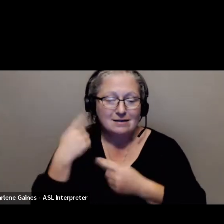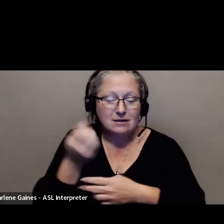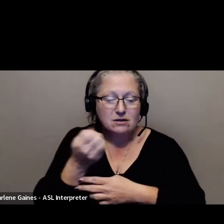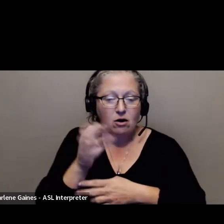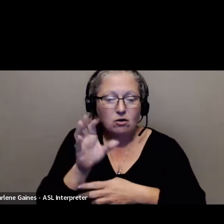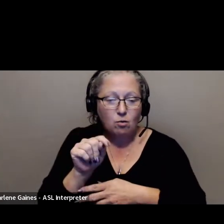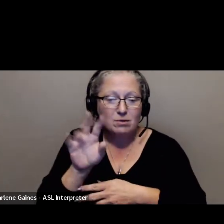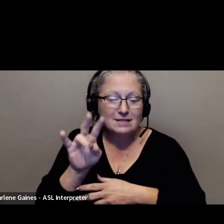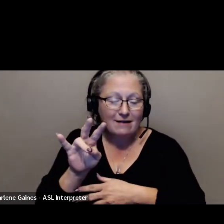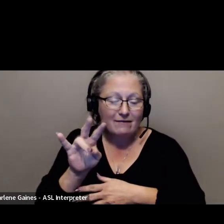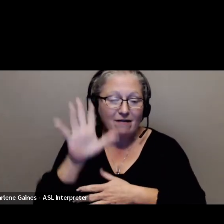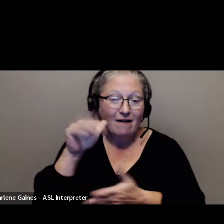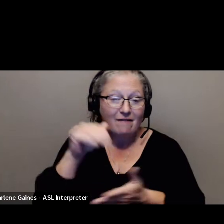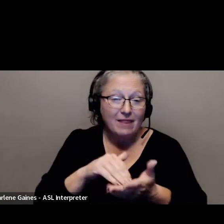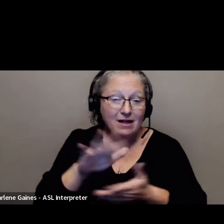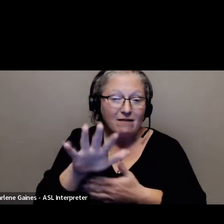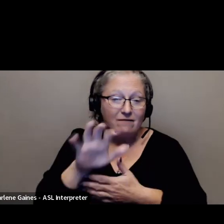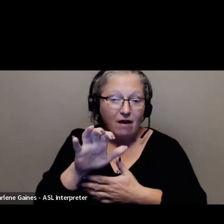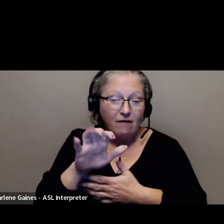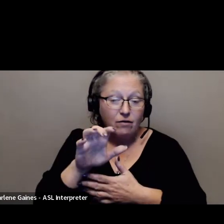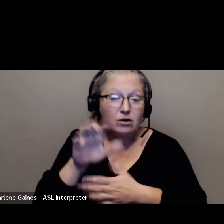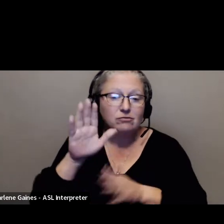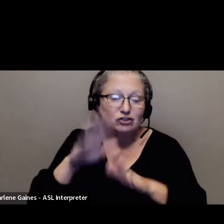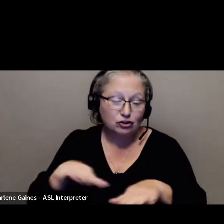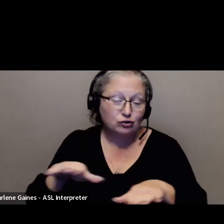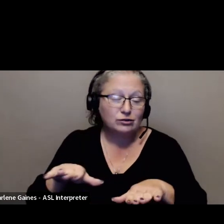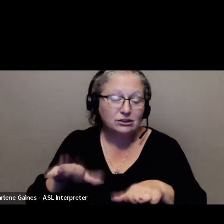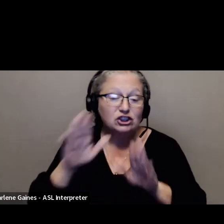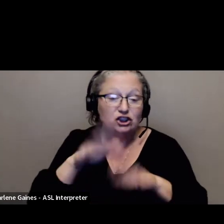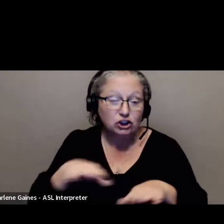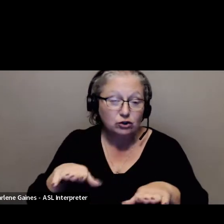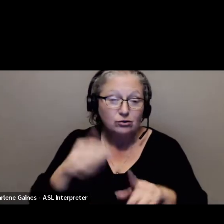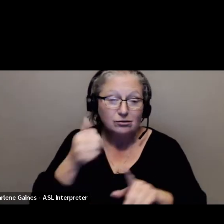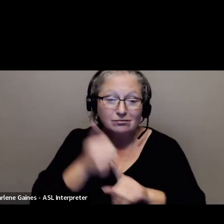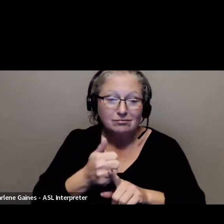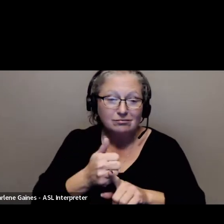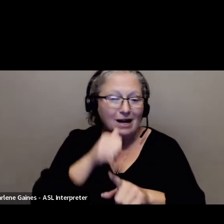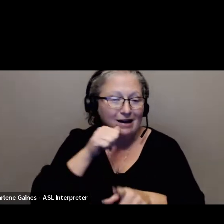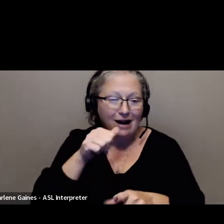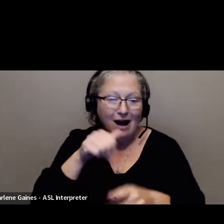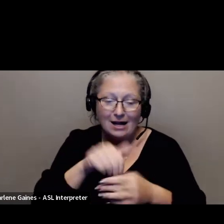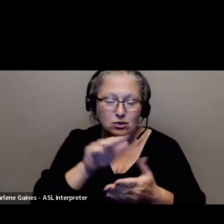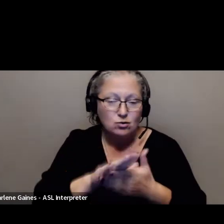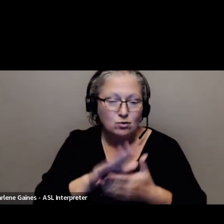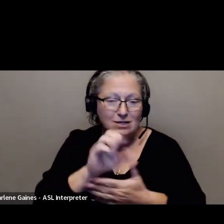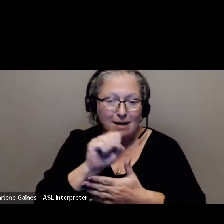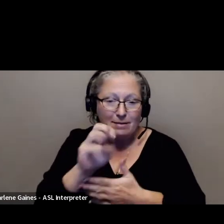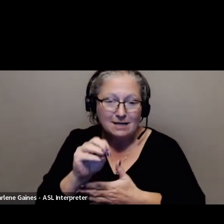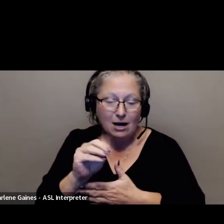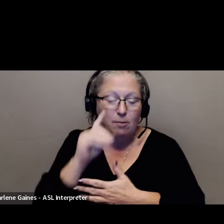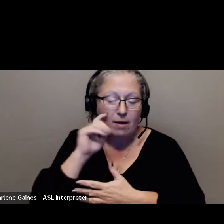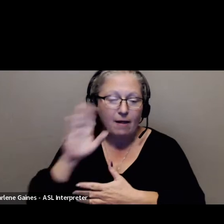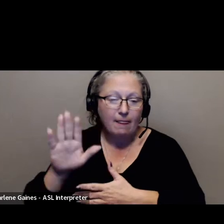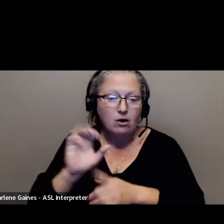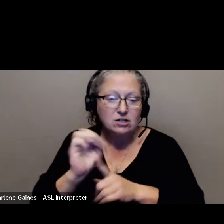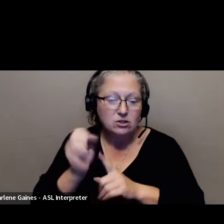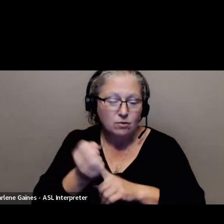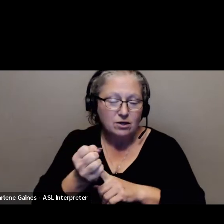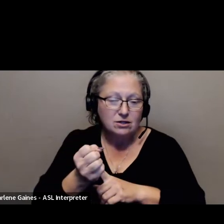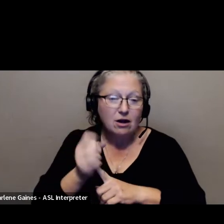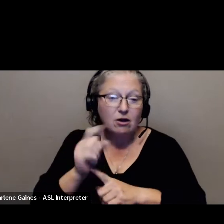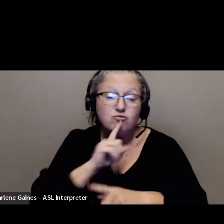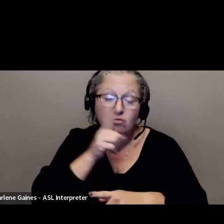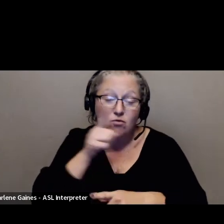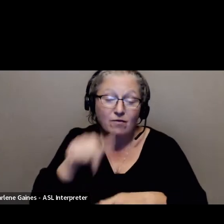7th. 5,500 of those were children that aren't in school in San Mateo because of their circumstances. The reality of